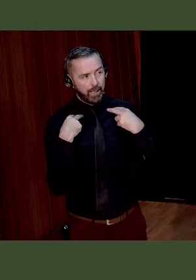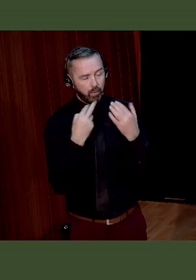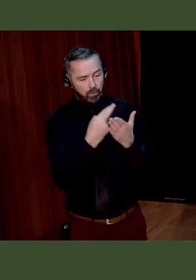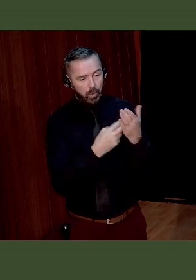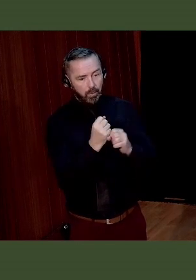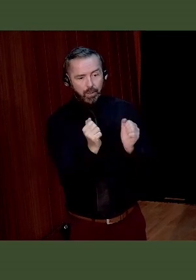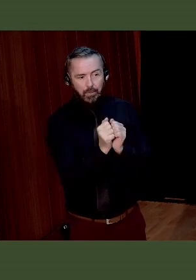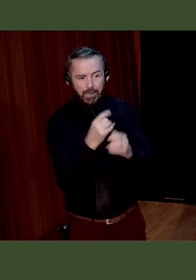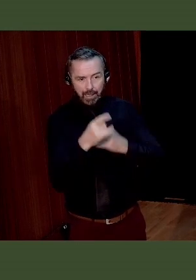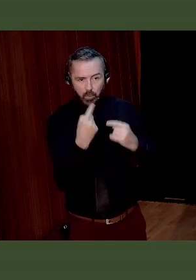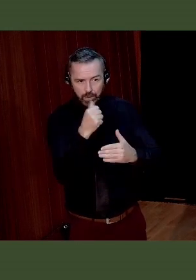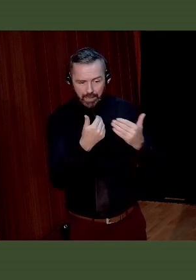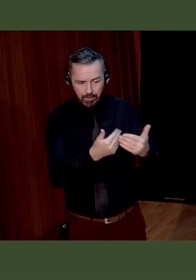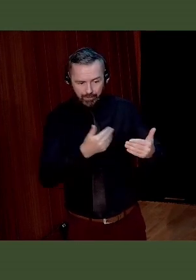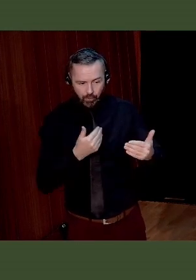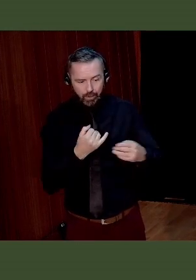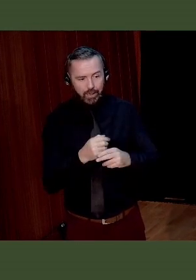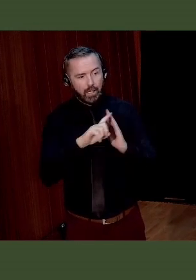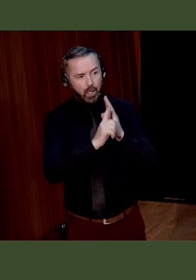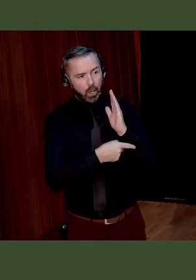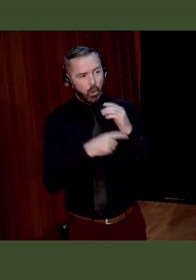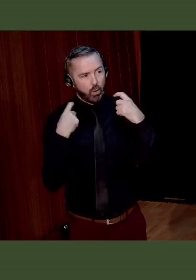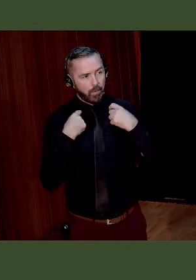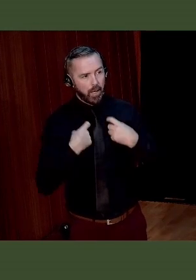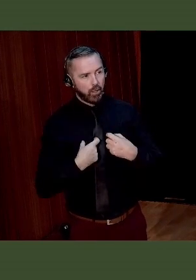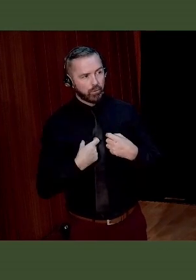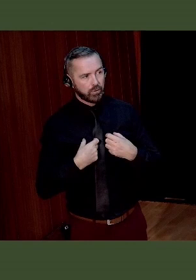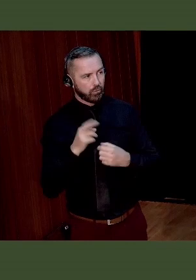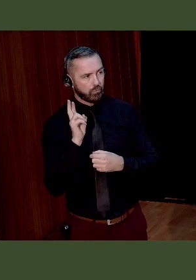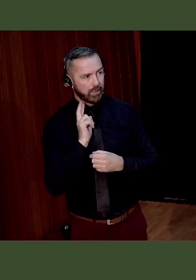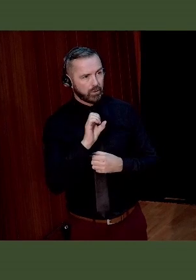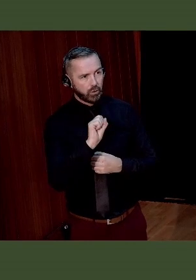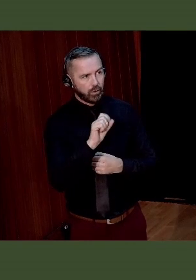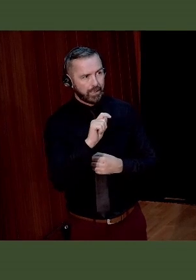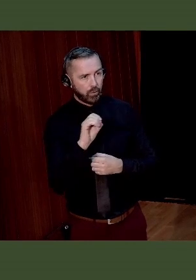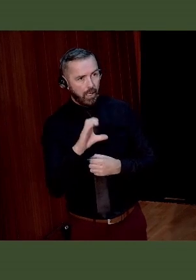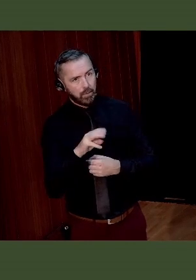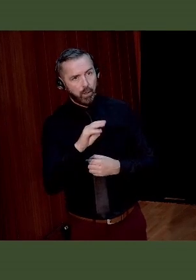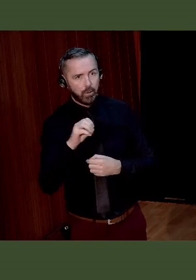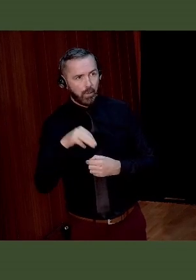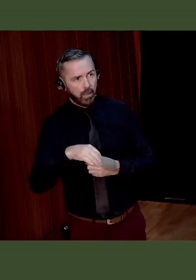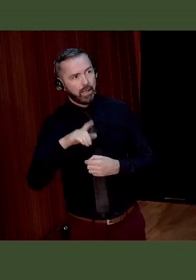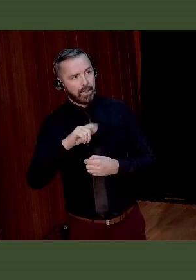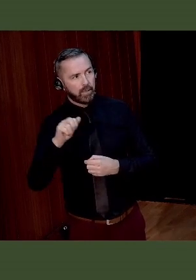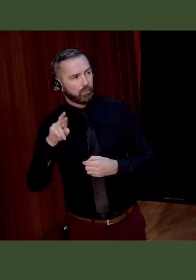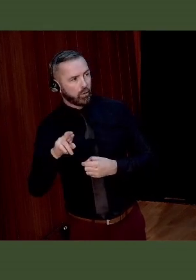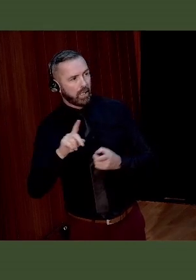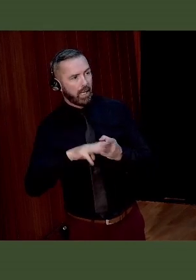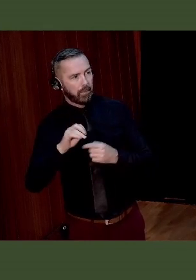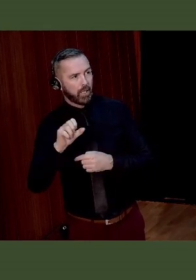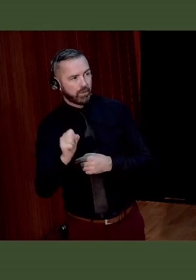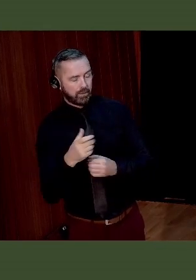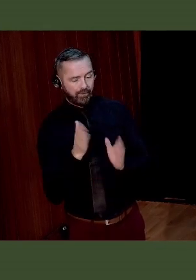about a meeting that took place the day before in the Lord Mayor's residence, where Sean Tio Kella, Padraig O'Mala, Liam de Roche and Pearce Basley